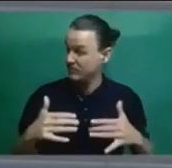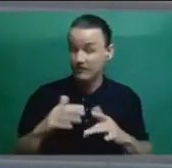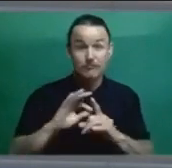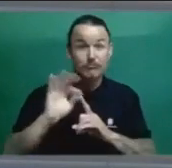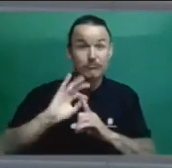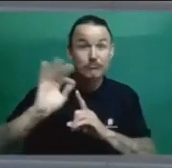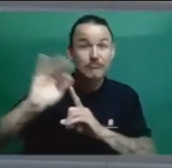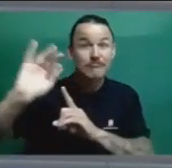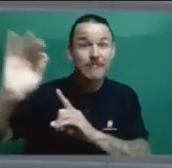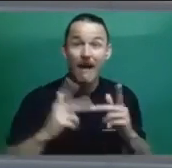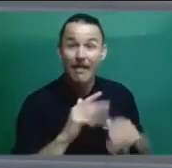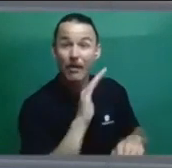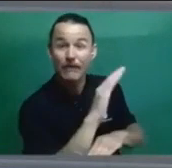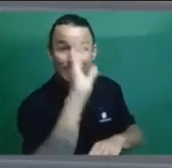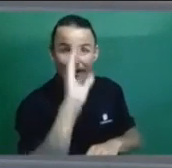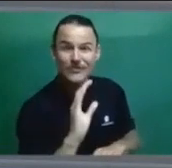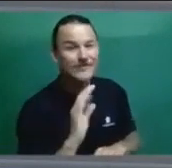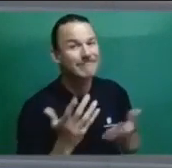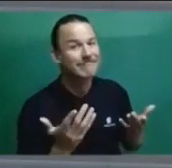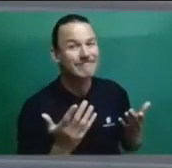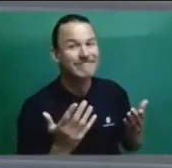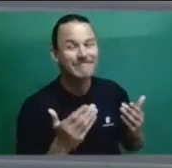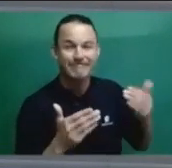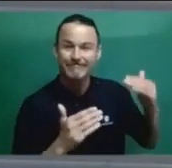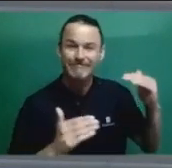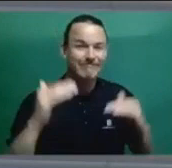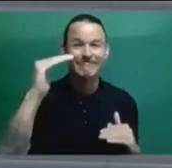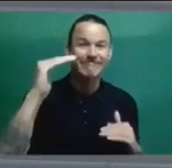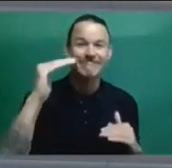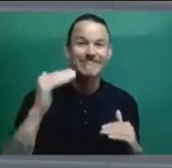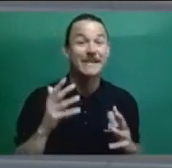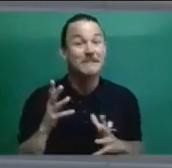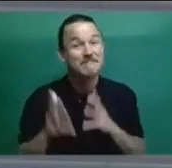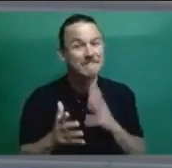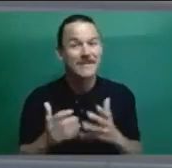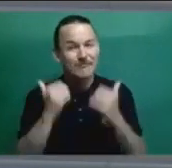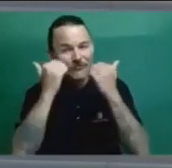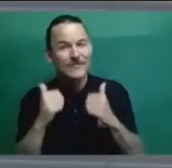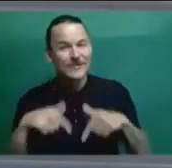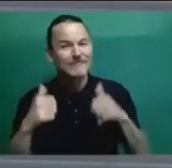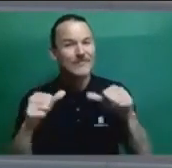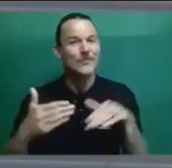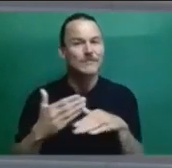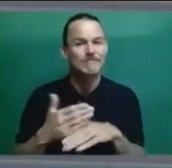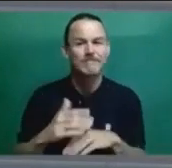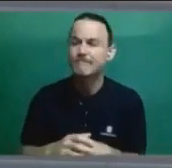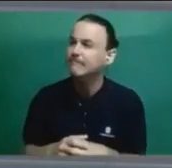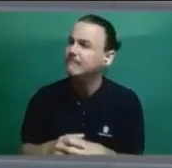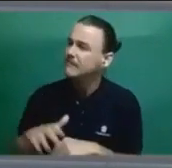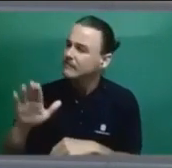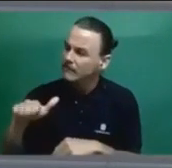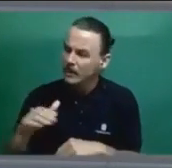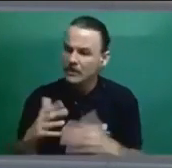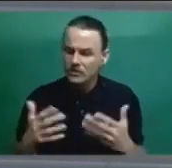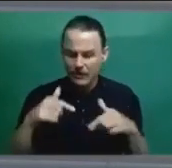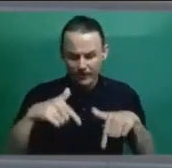There's been a lot of talk of unprecedented, so an unprecedented threat from the virus and unprecedented actions